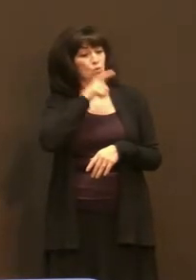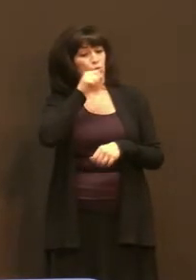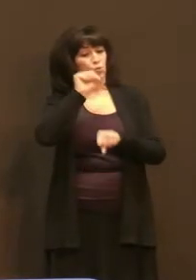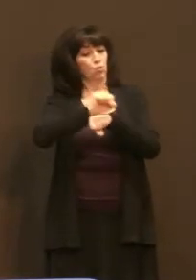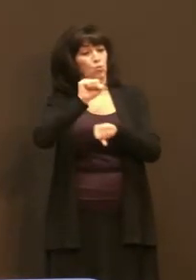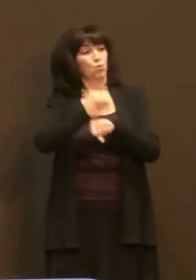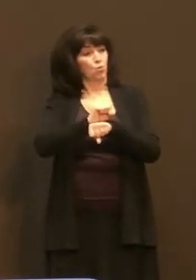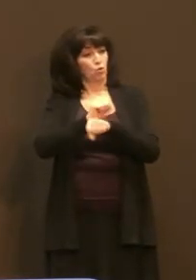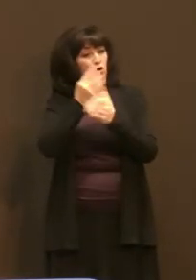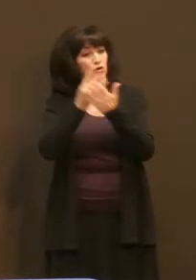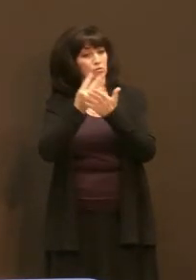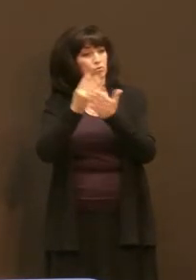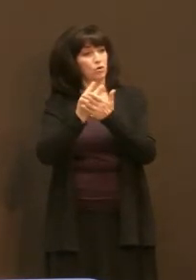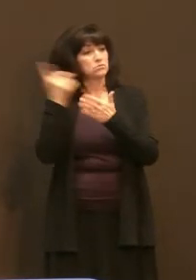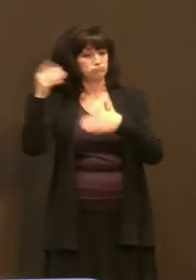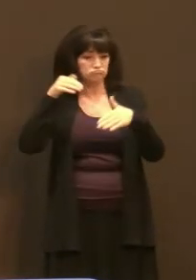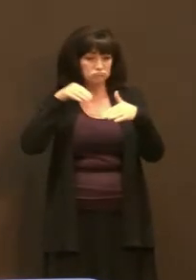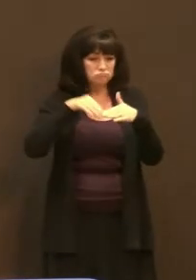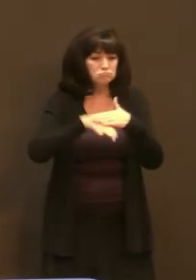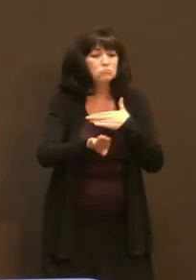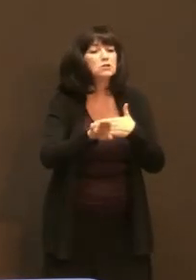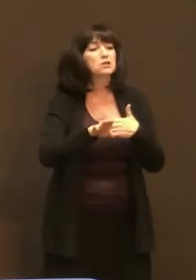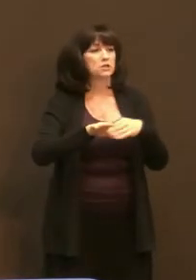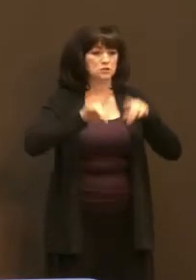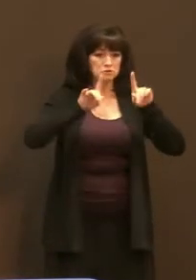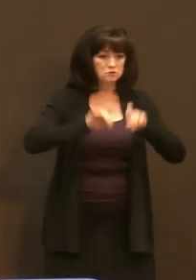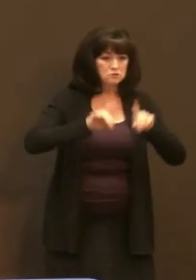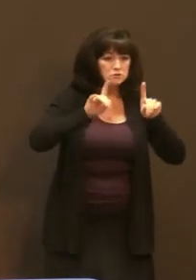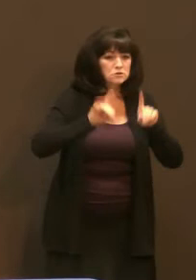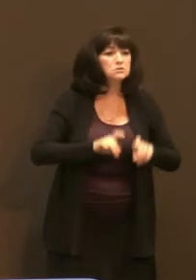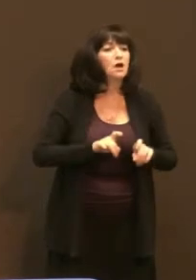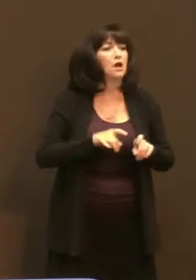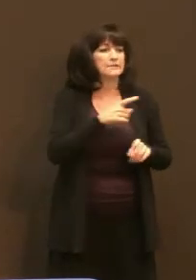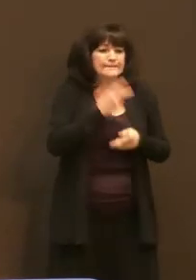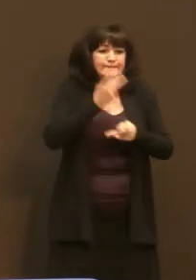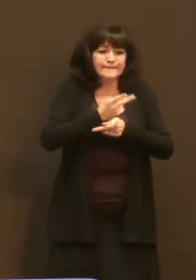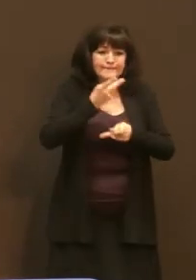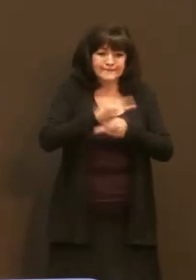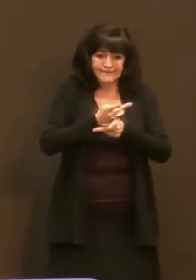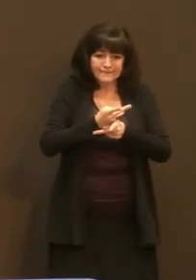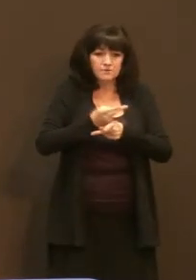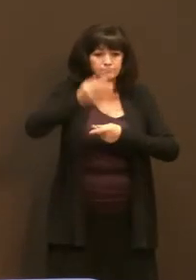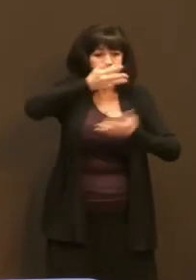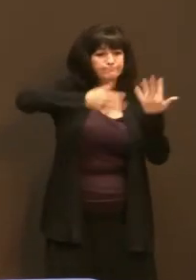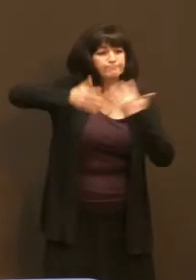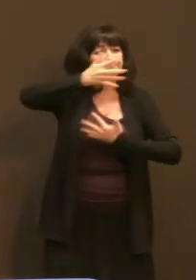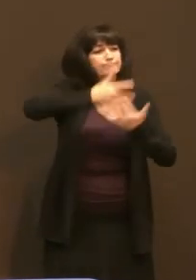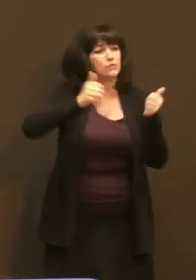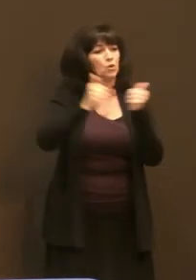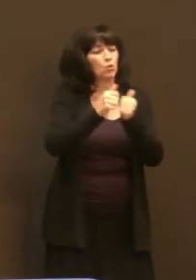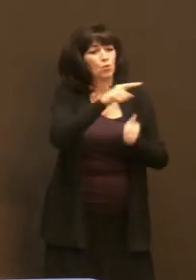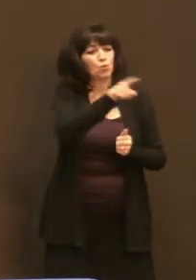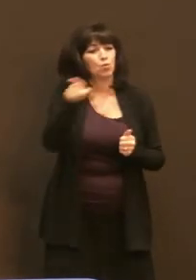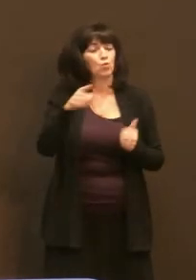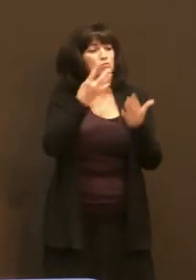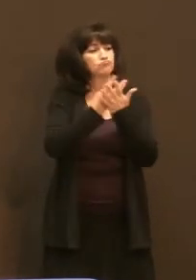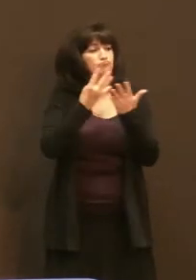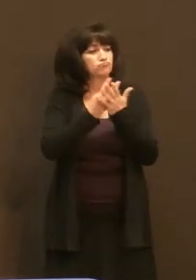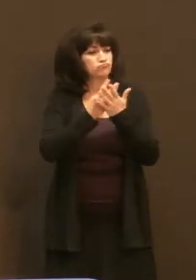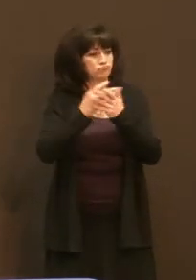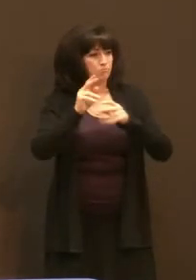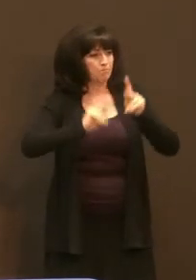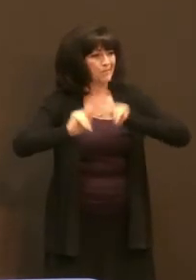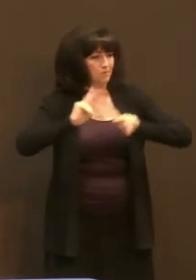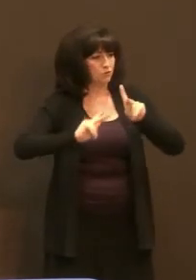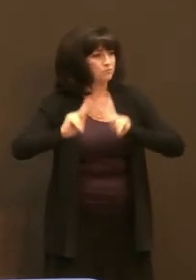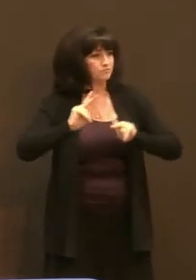tested as they come in for their shifts and being careful with their interaction with the inmates. Because our census